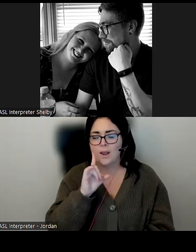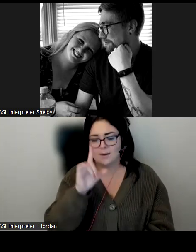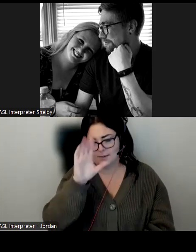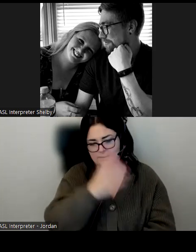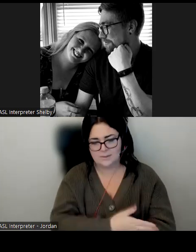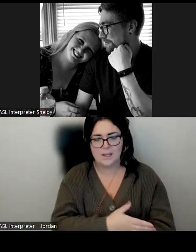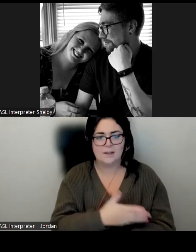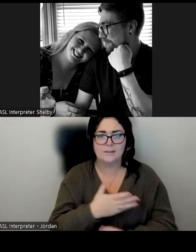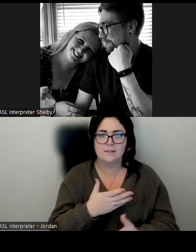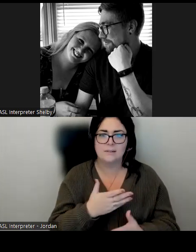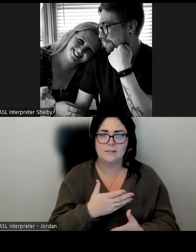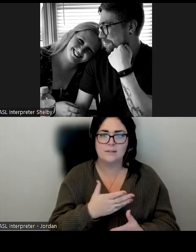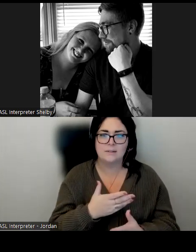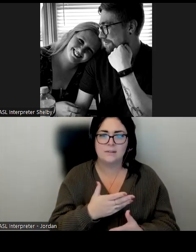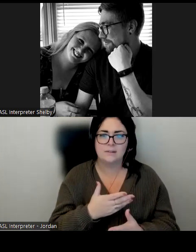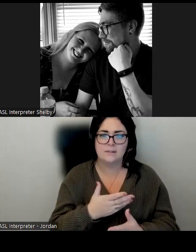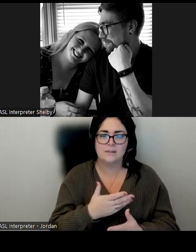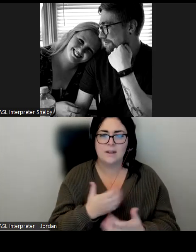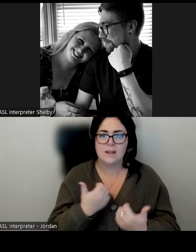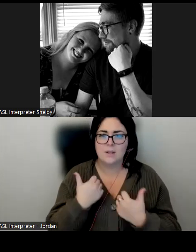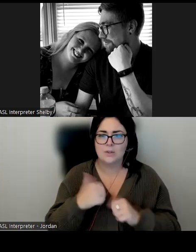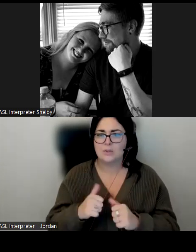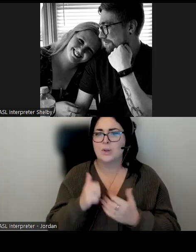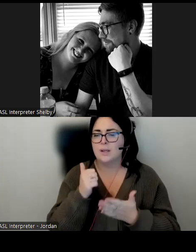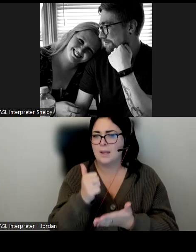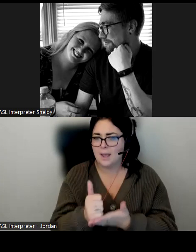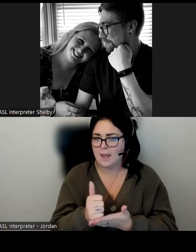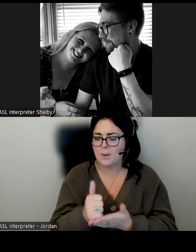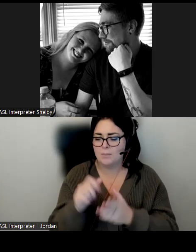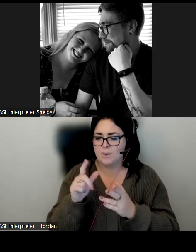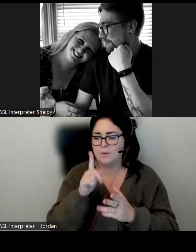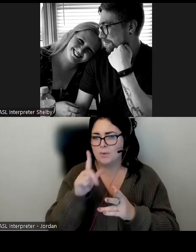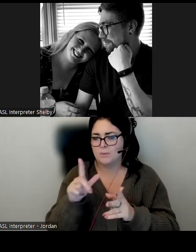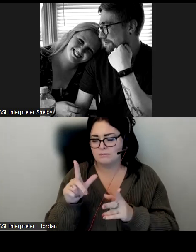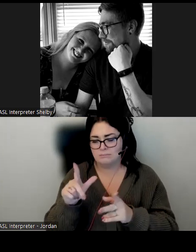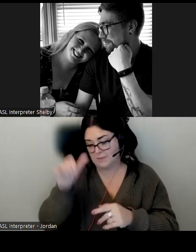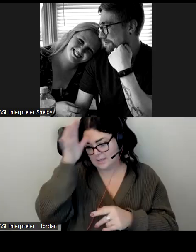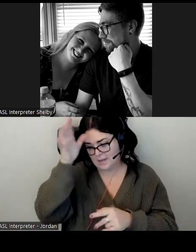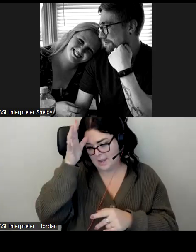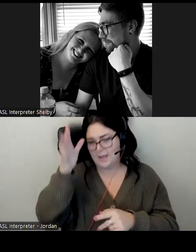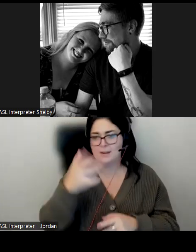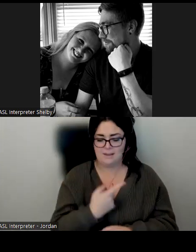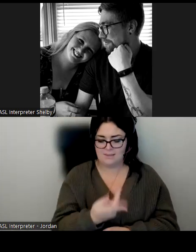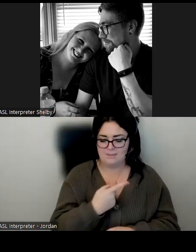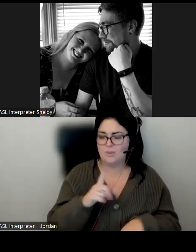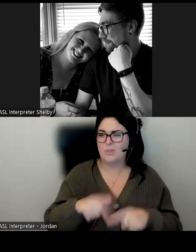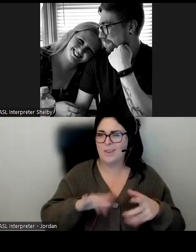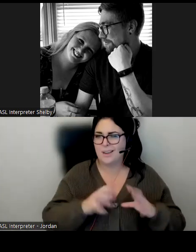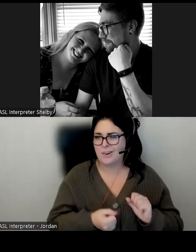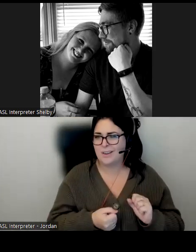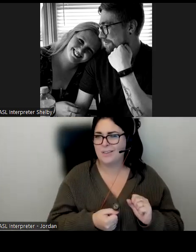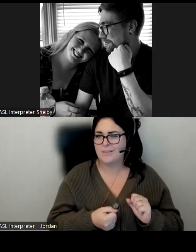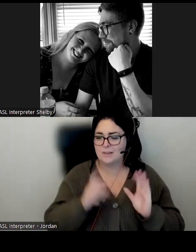trying to help the person whose loved one has passed, in a sense, they can't grieve. I would love to have some